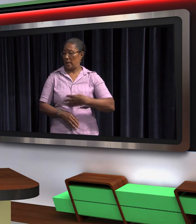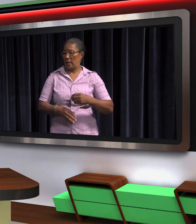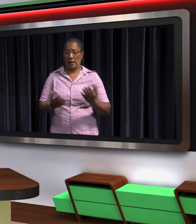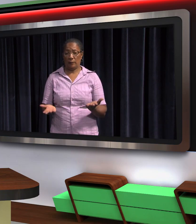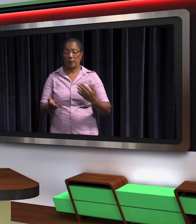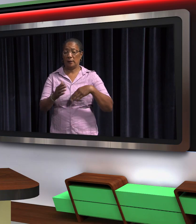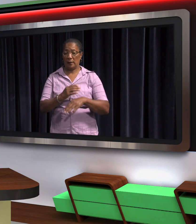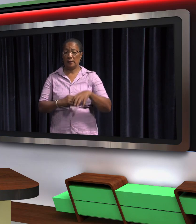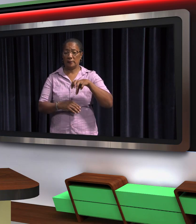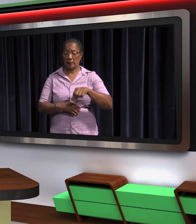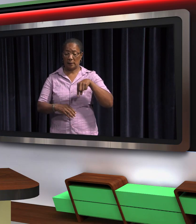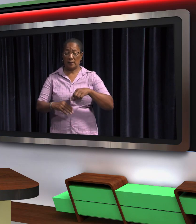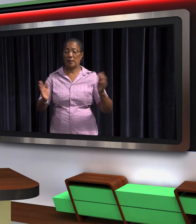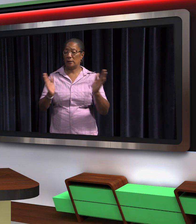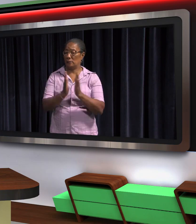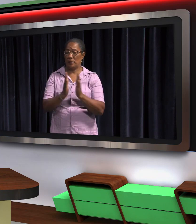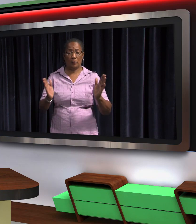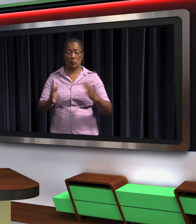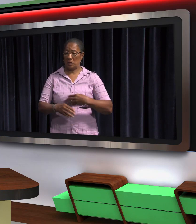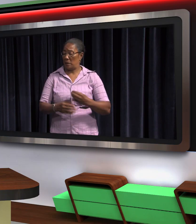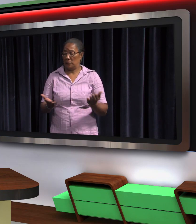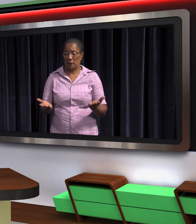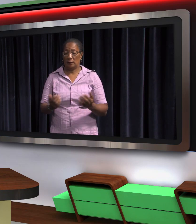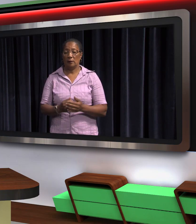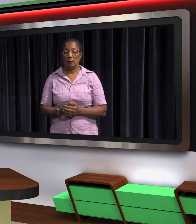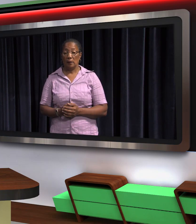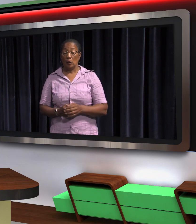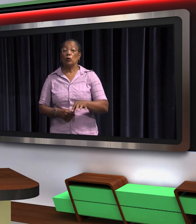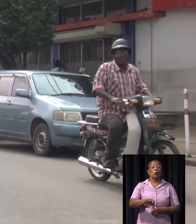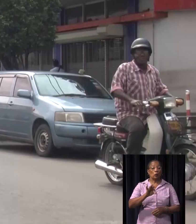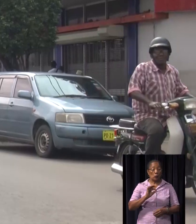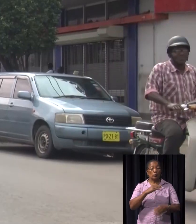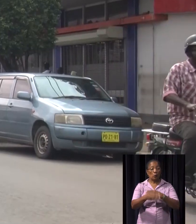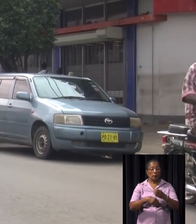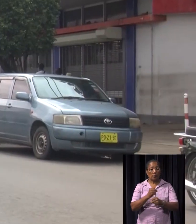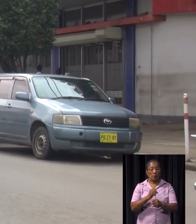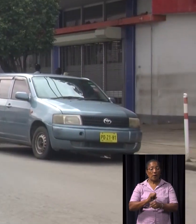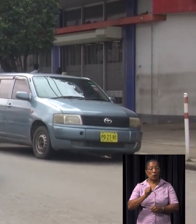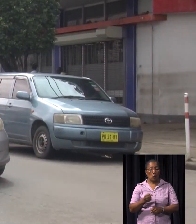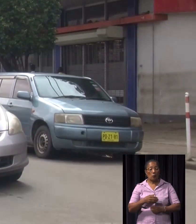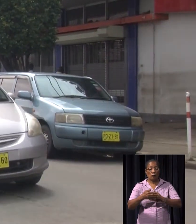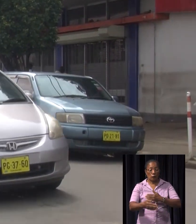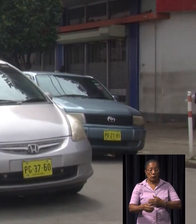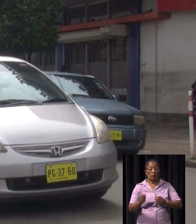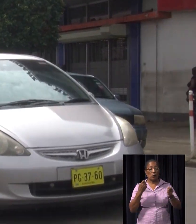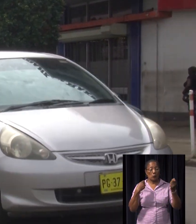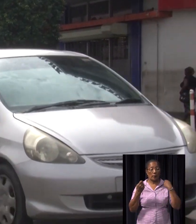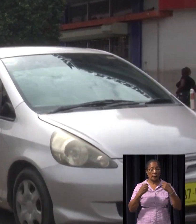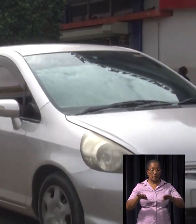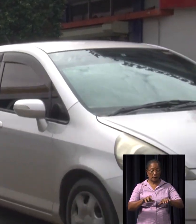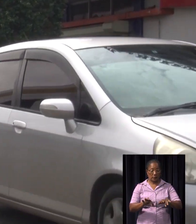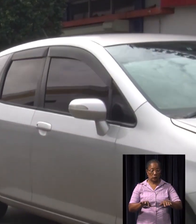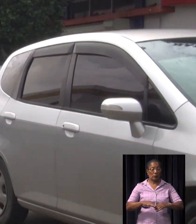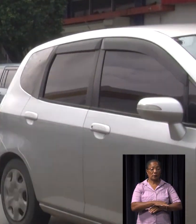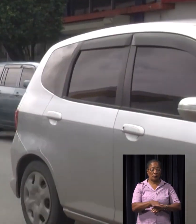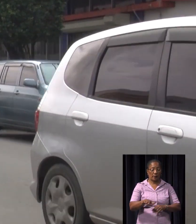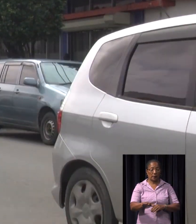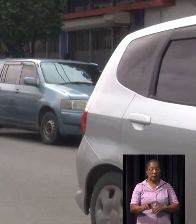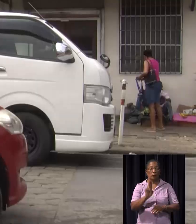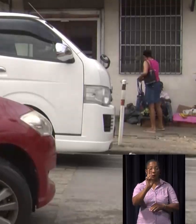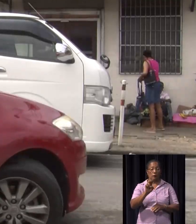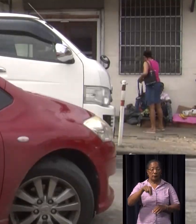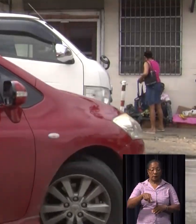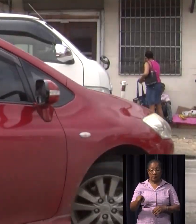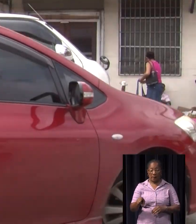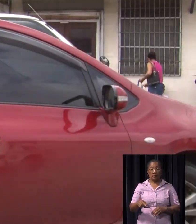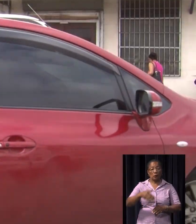jams, but the lack of parking space downtown is even more visible. Often the choice is made to park in front of